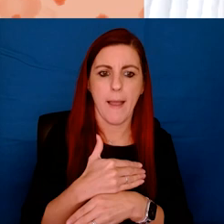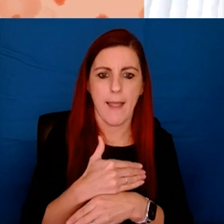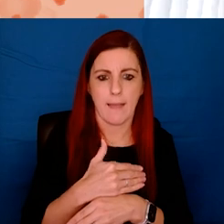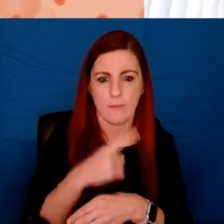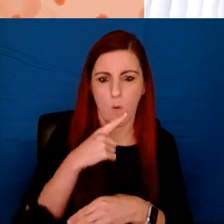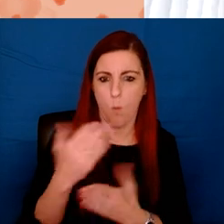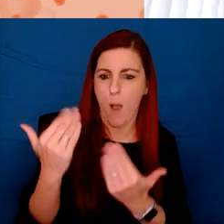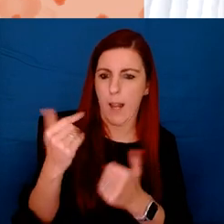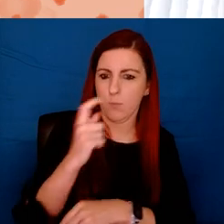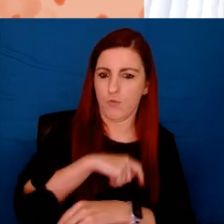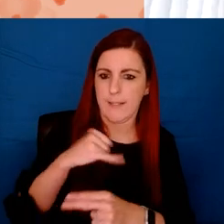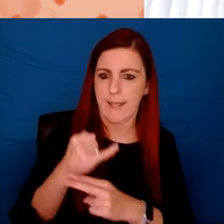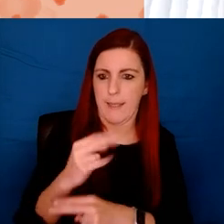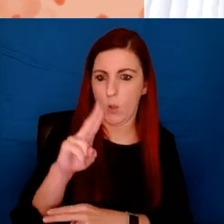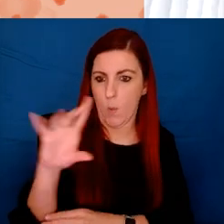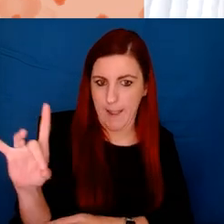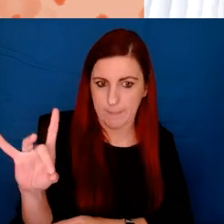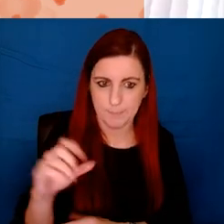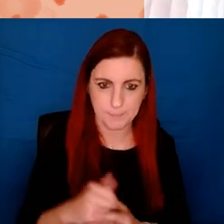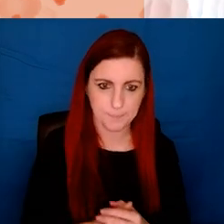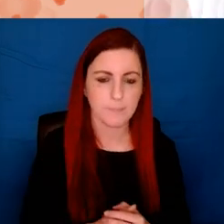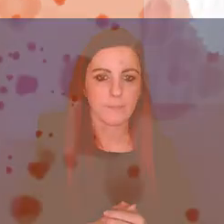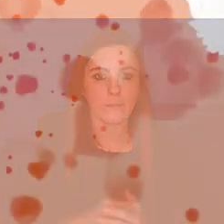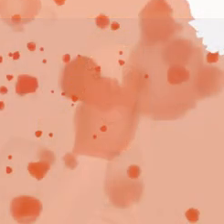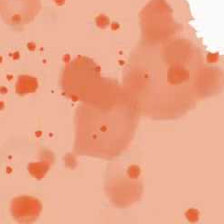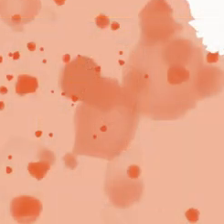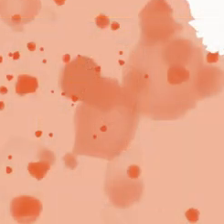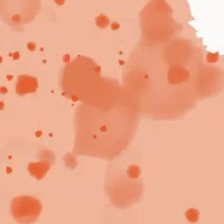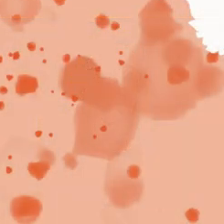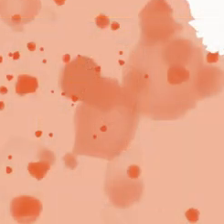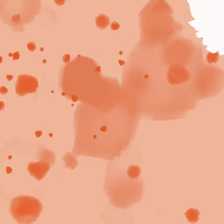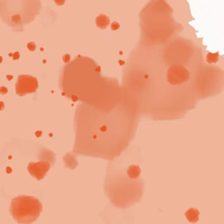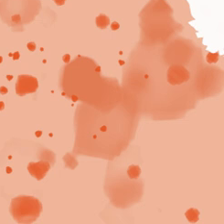the Wellcome Trust in the UK. So that's a brief synopsis of the project.